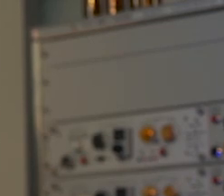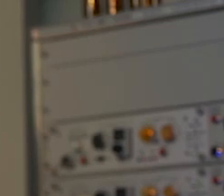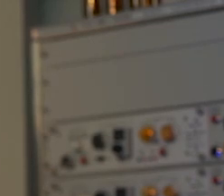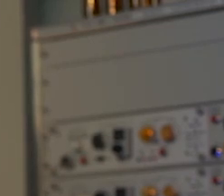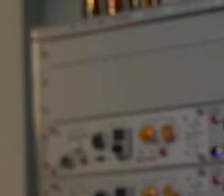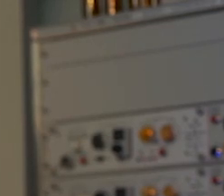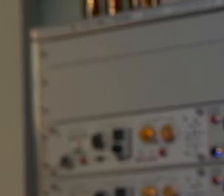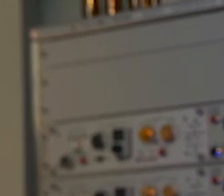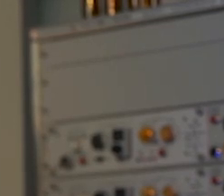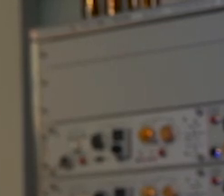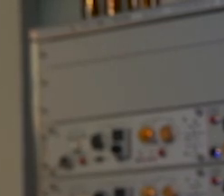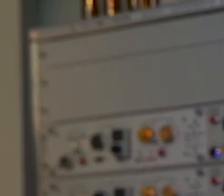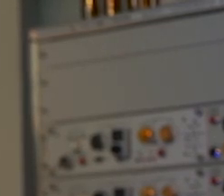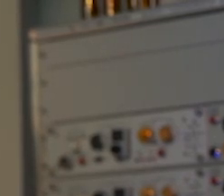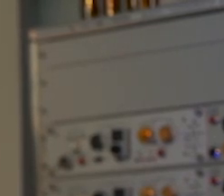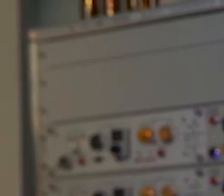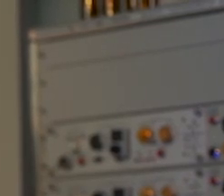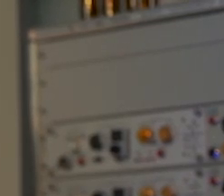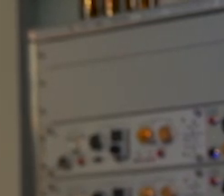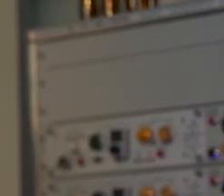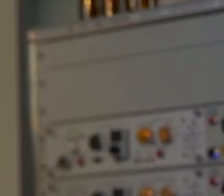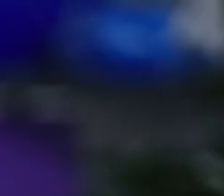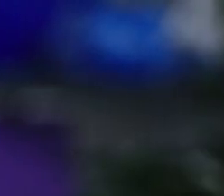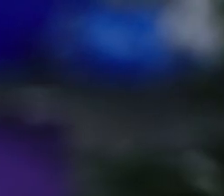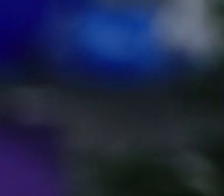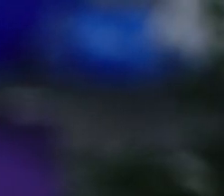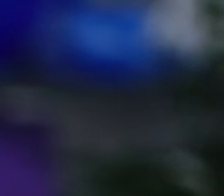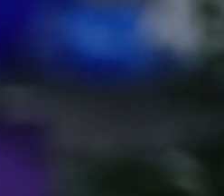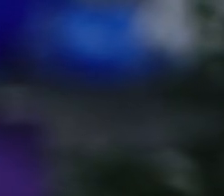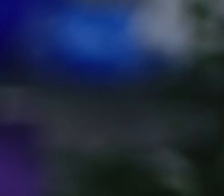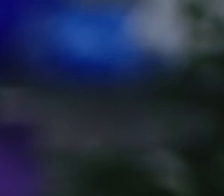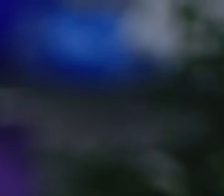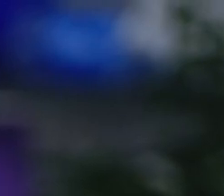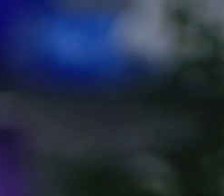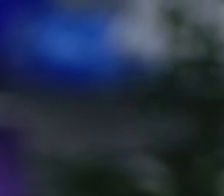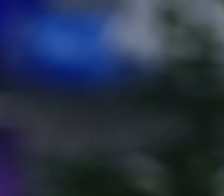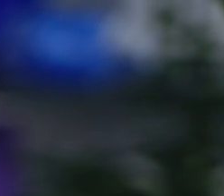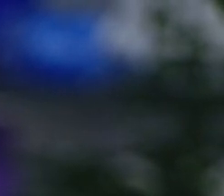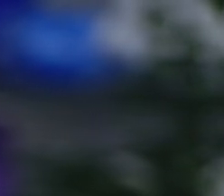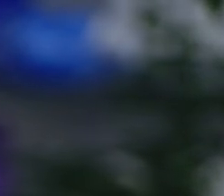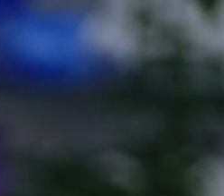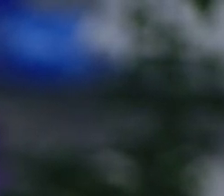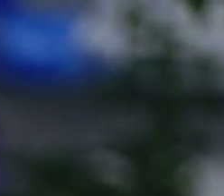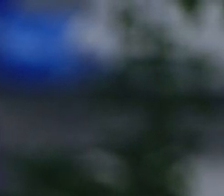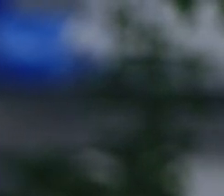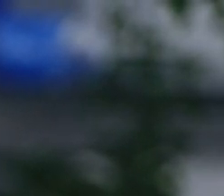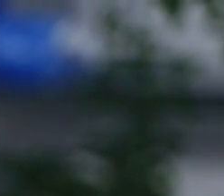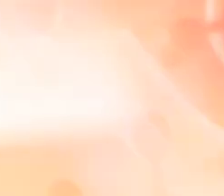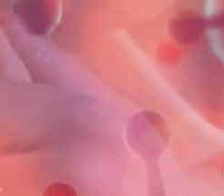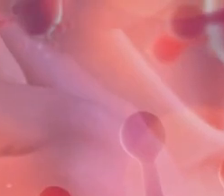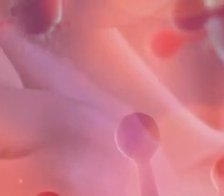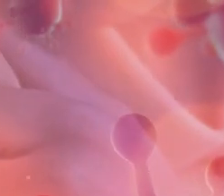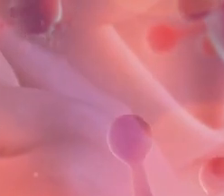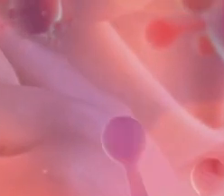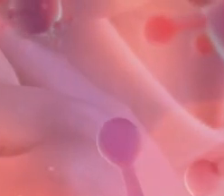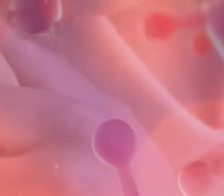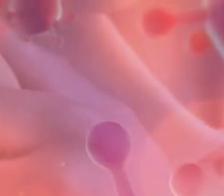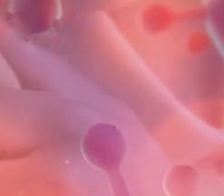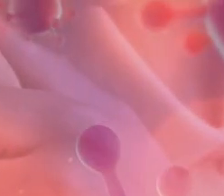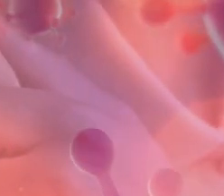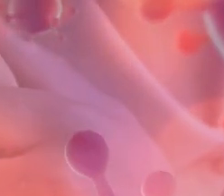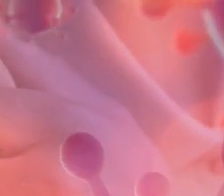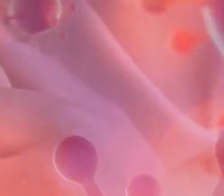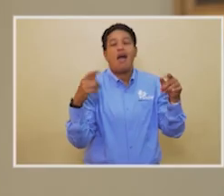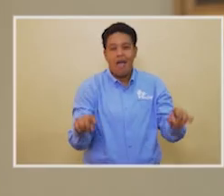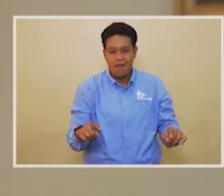technology around the development of these vaccines is well tested and well proven as well. How effective